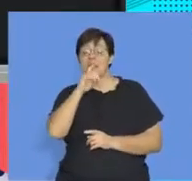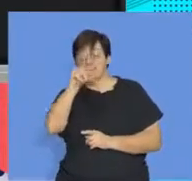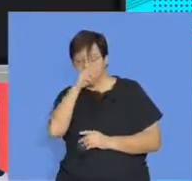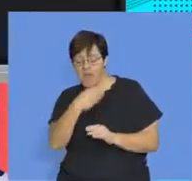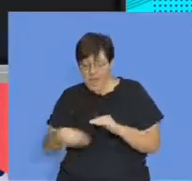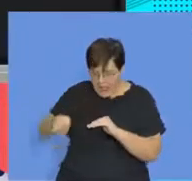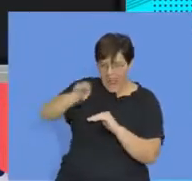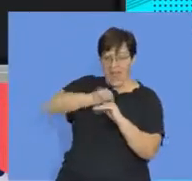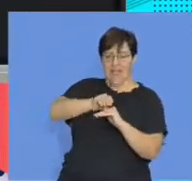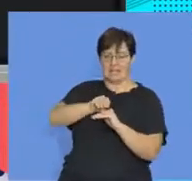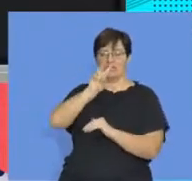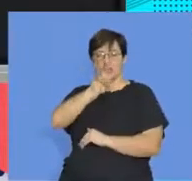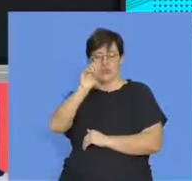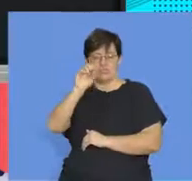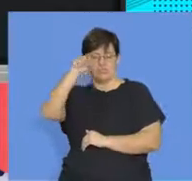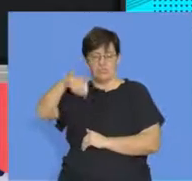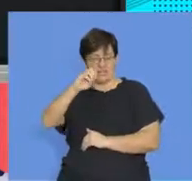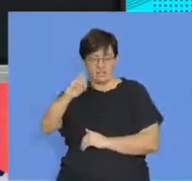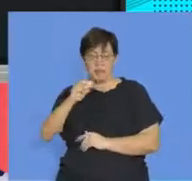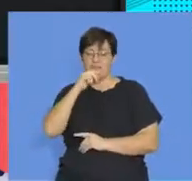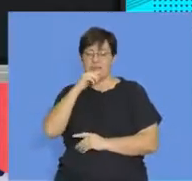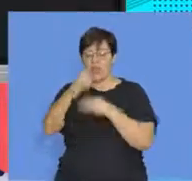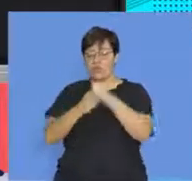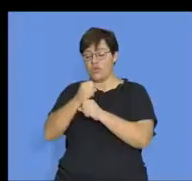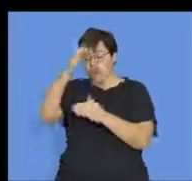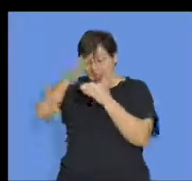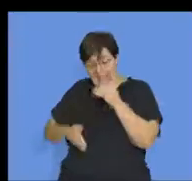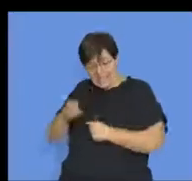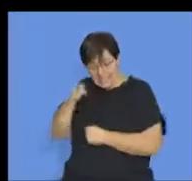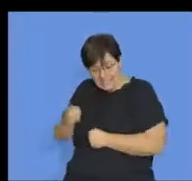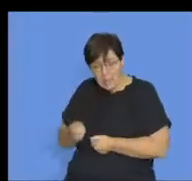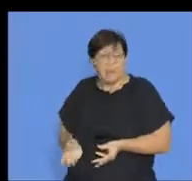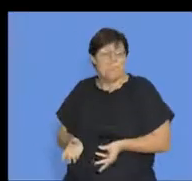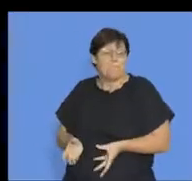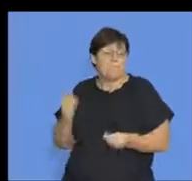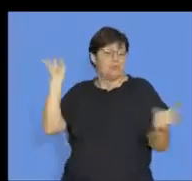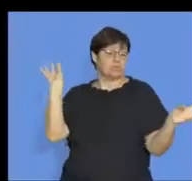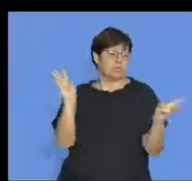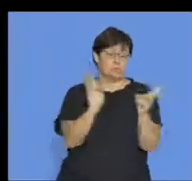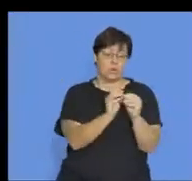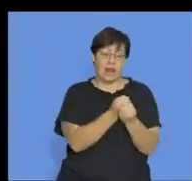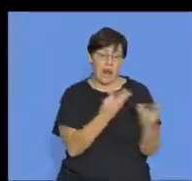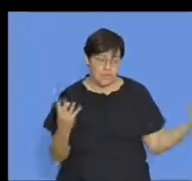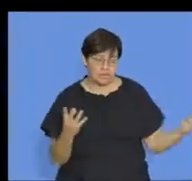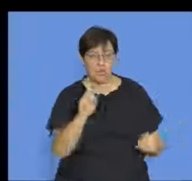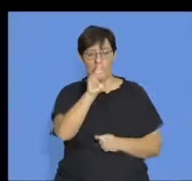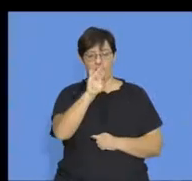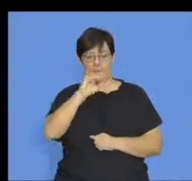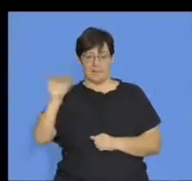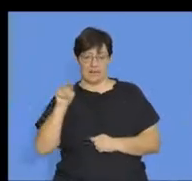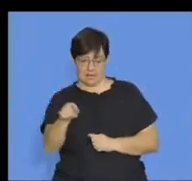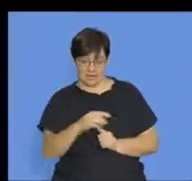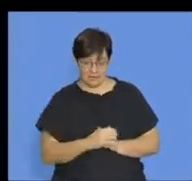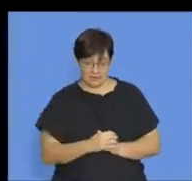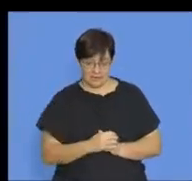then obviously increased it by 200,000 on the 1st of September, and his capital balance